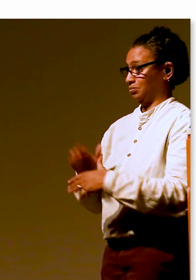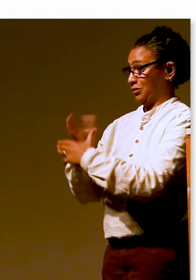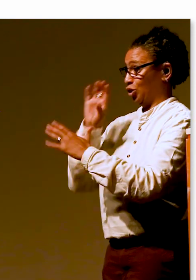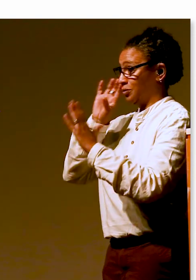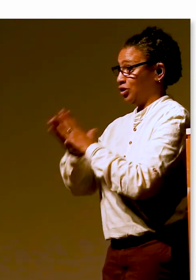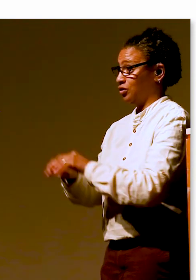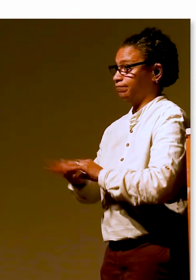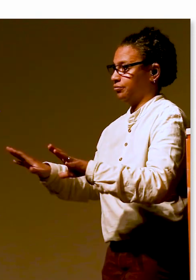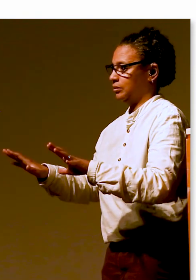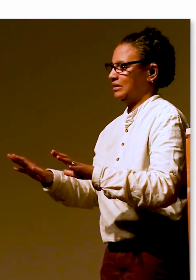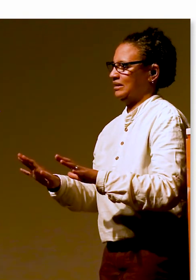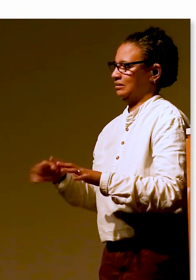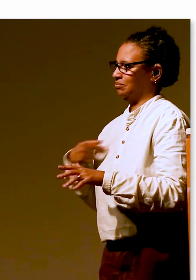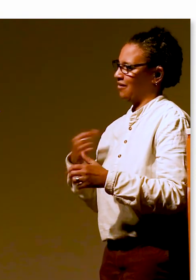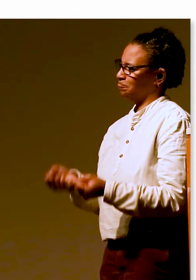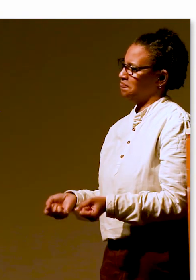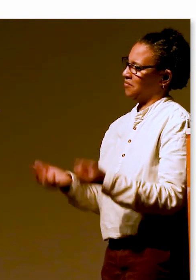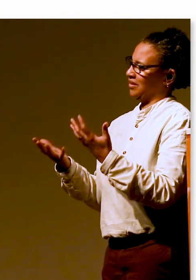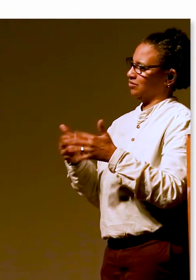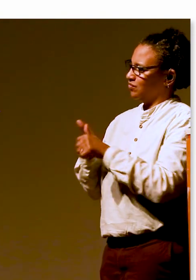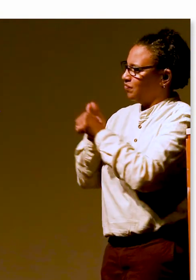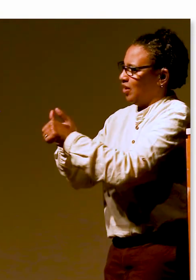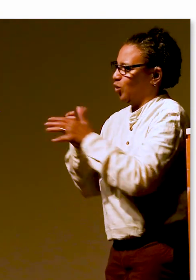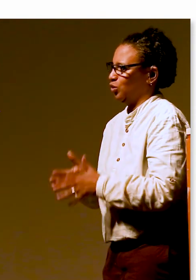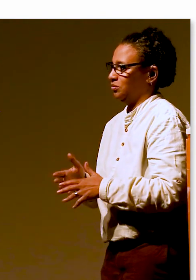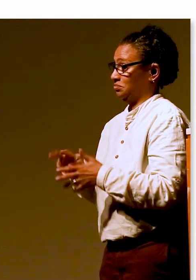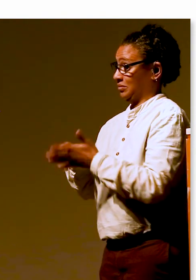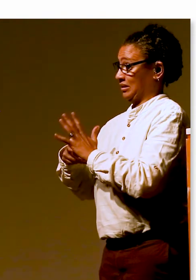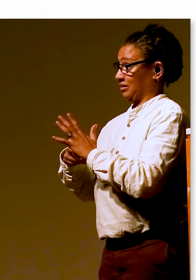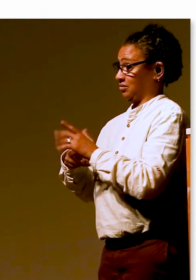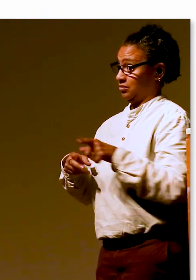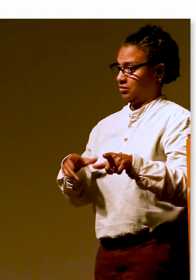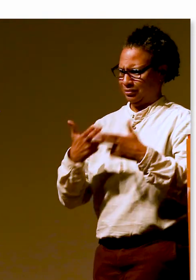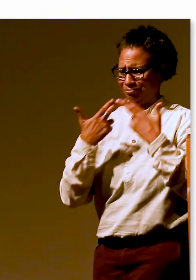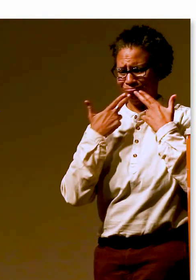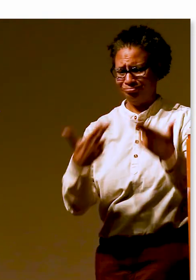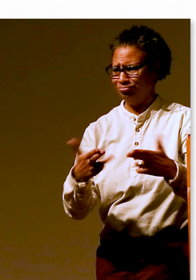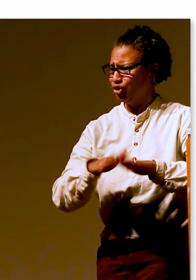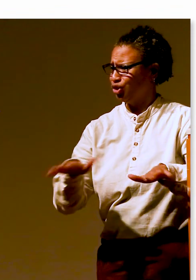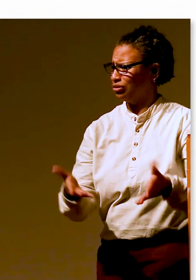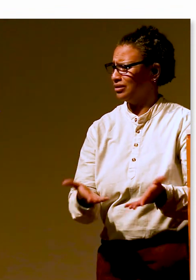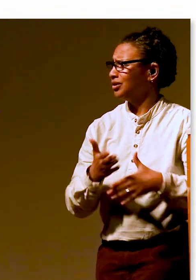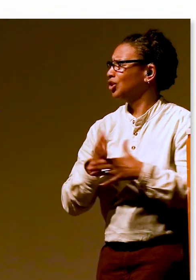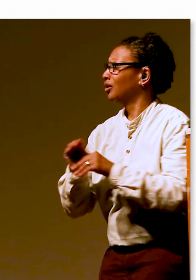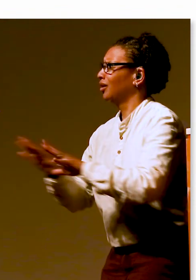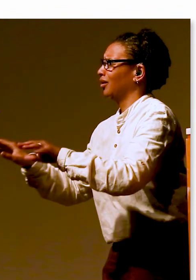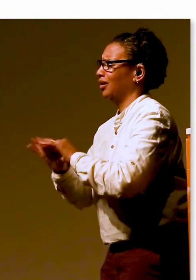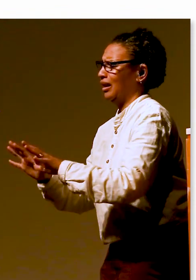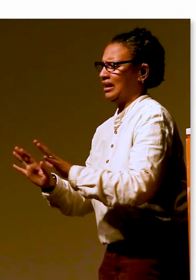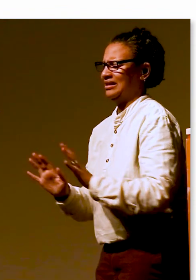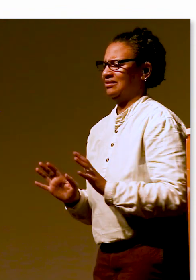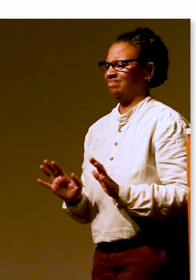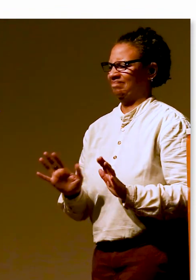work in progress. Or, you know, there's so many ways in which, like, you can betray that,